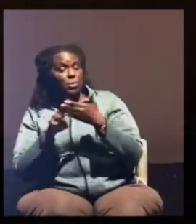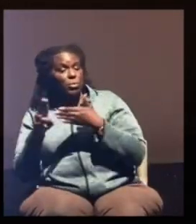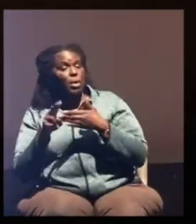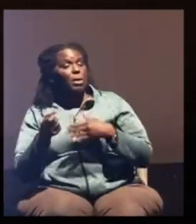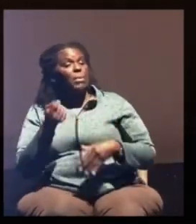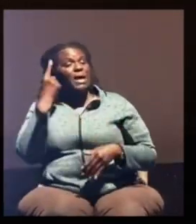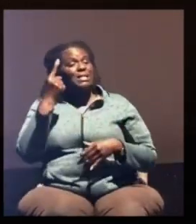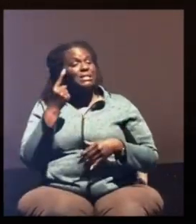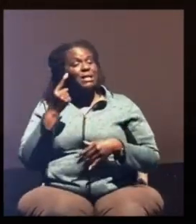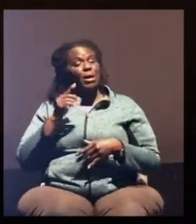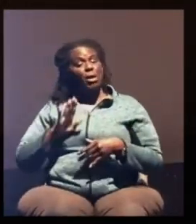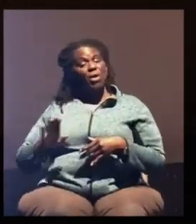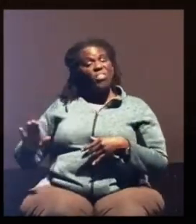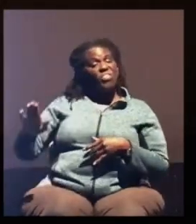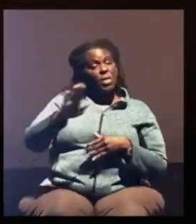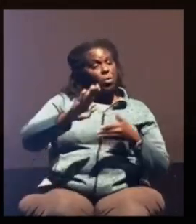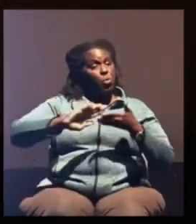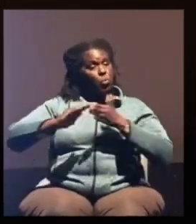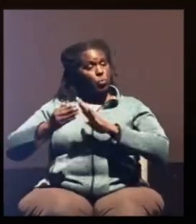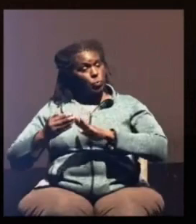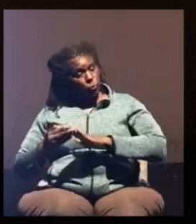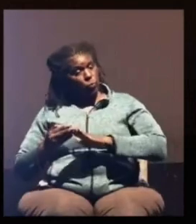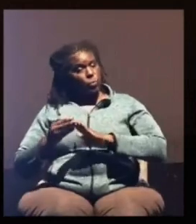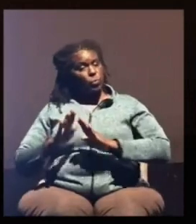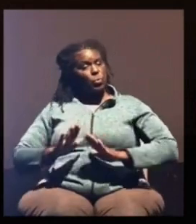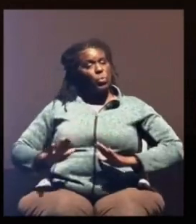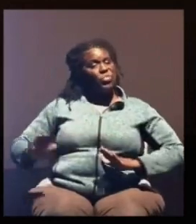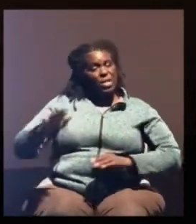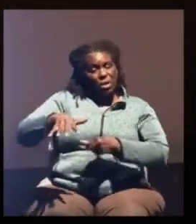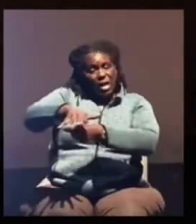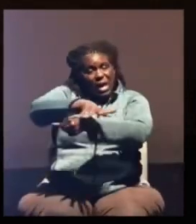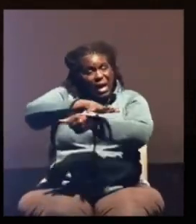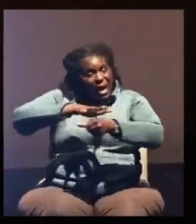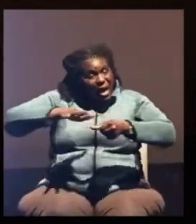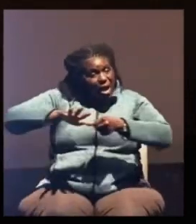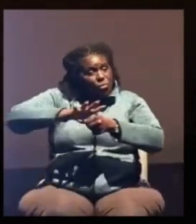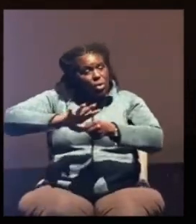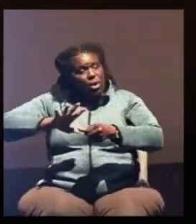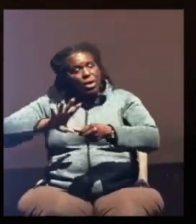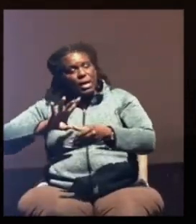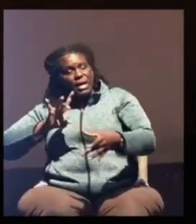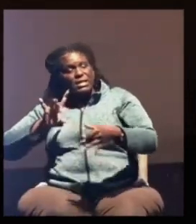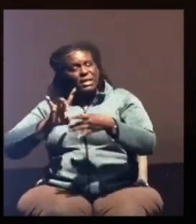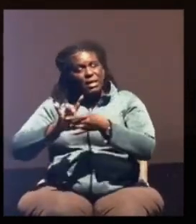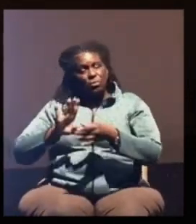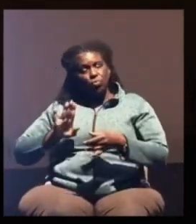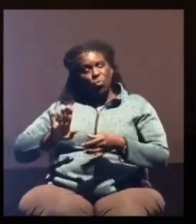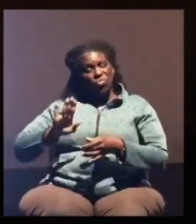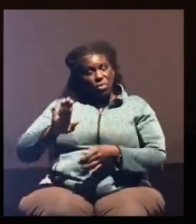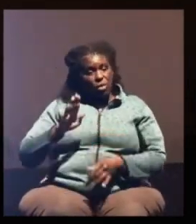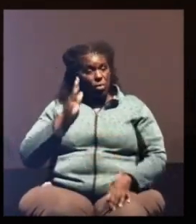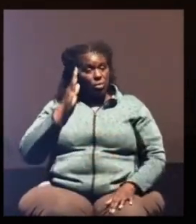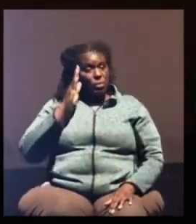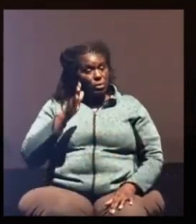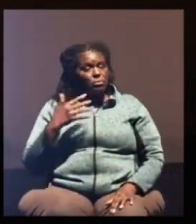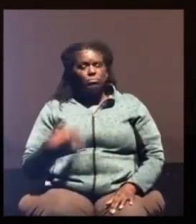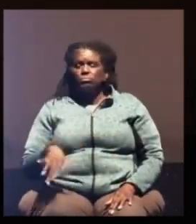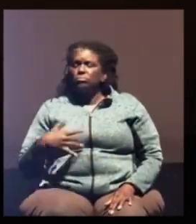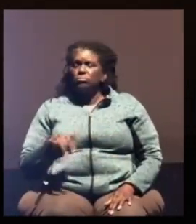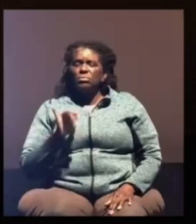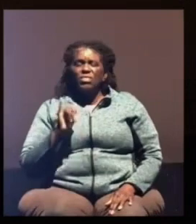welfare of their specific town and the region is part of their own future. I found that